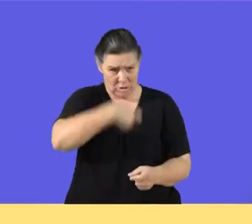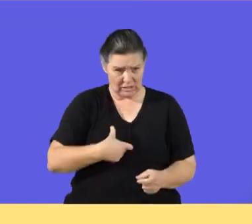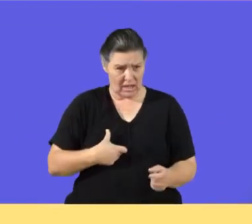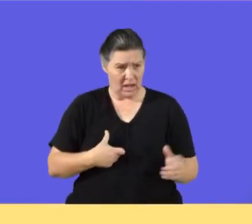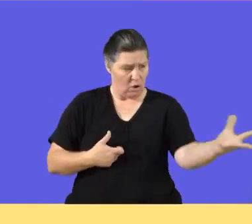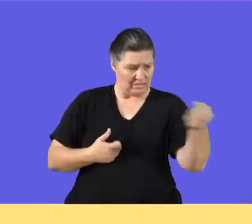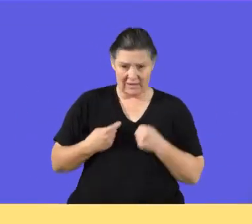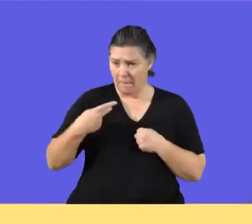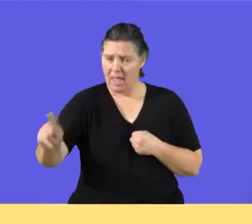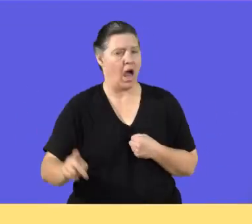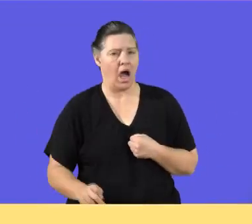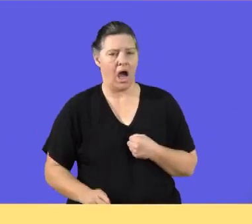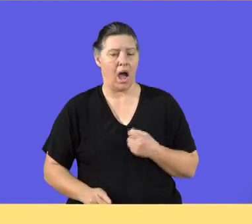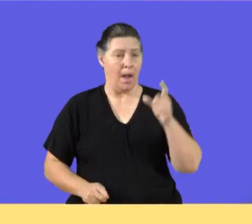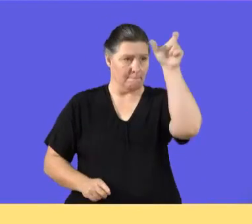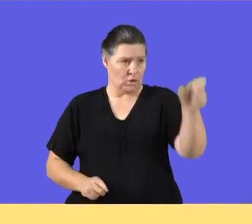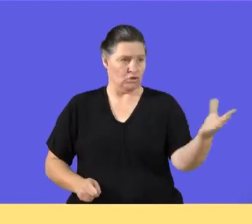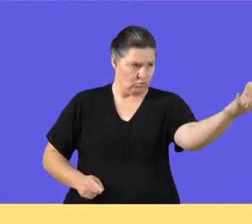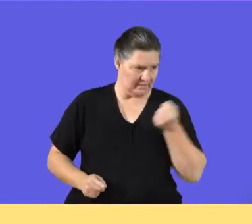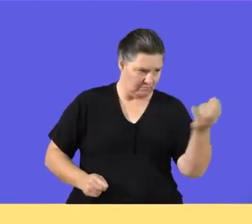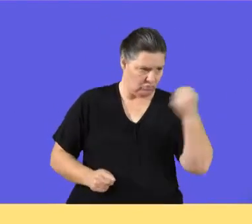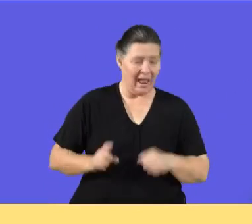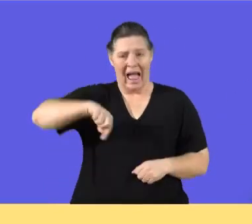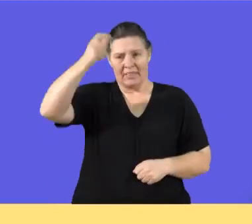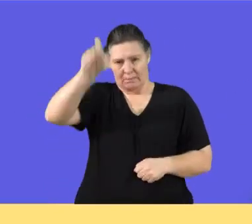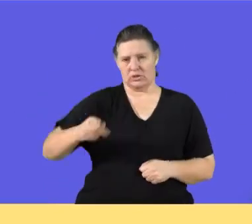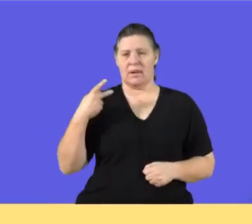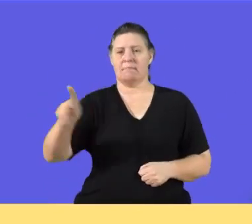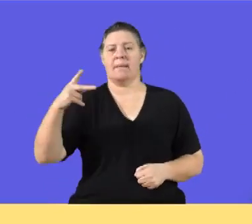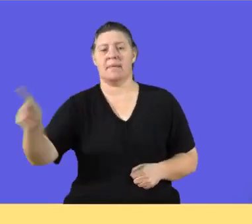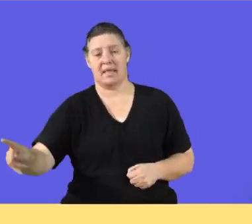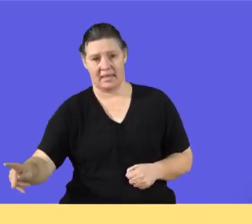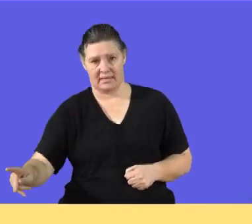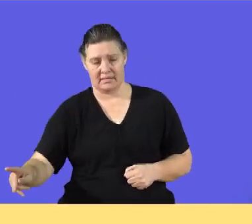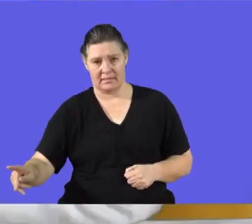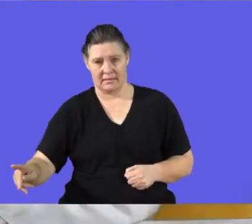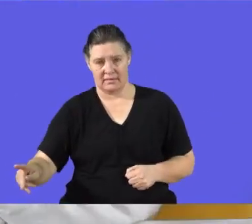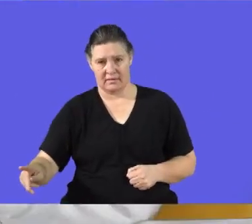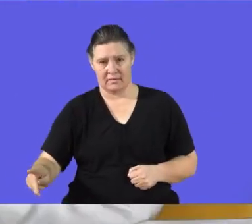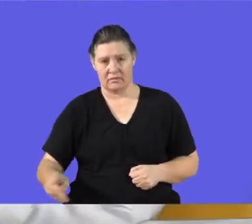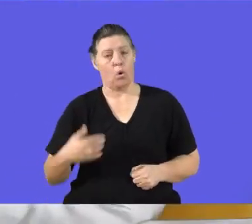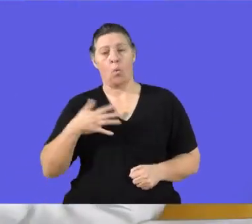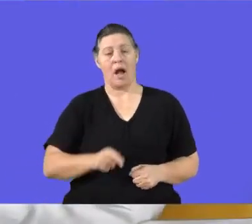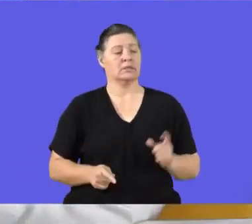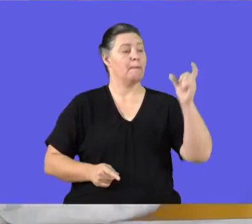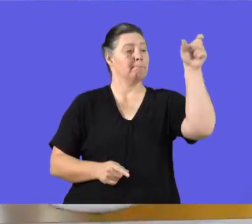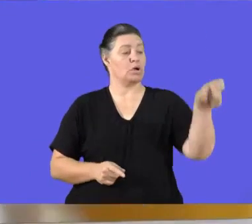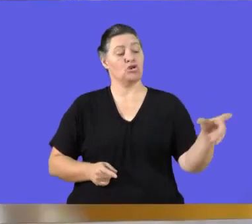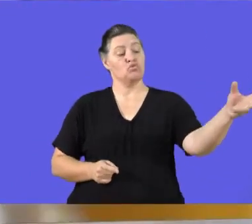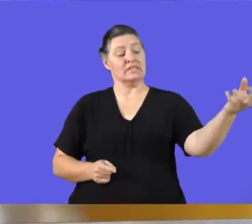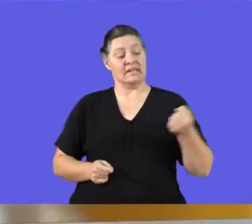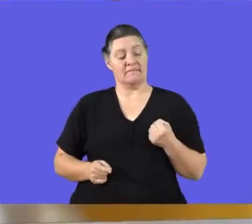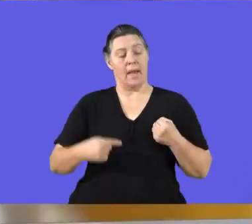another one paying money. So there must be separation of duties. We don't want a situation